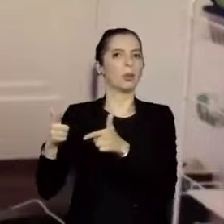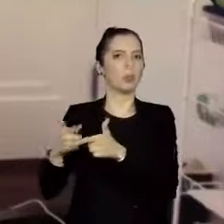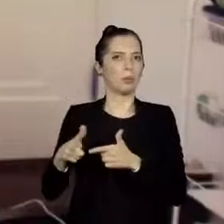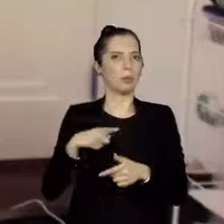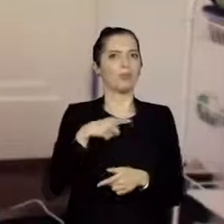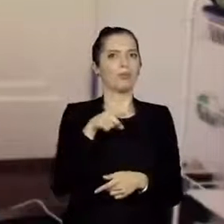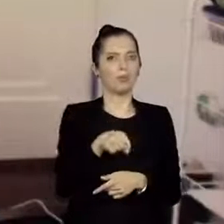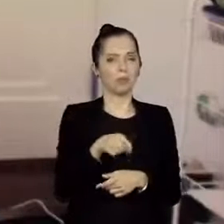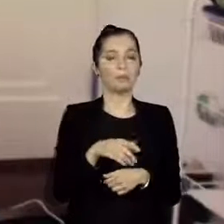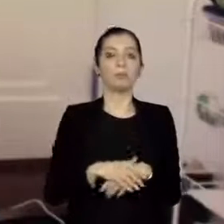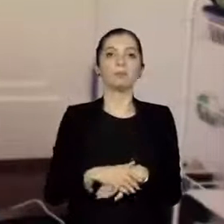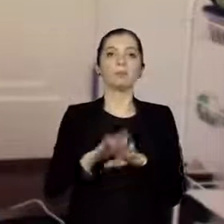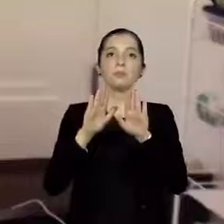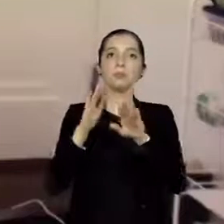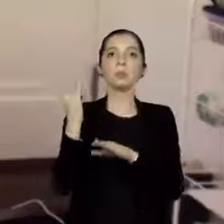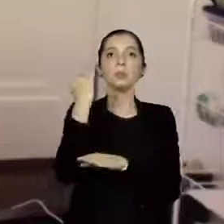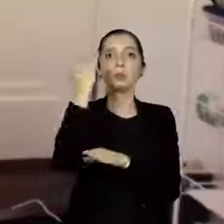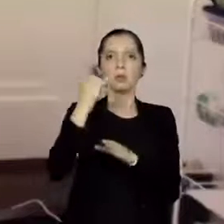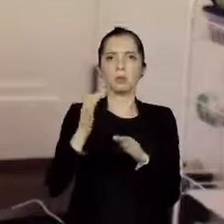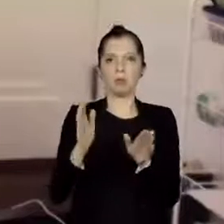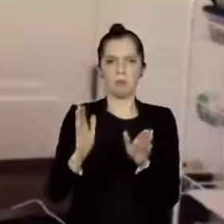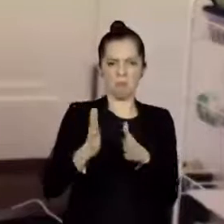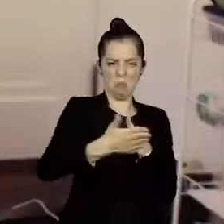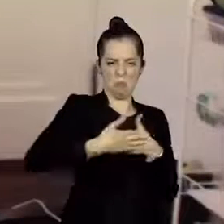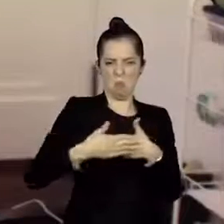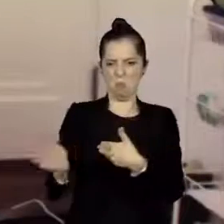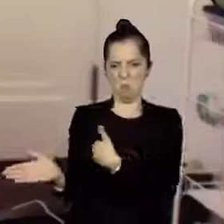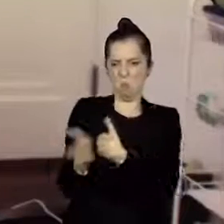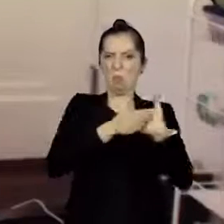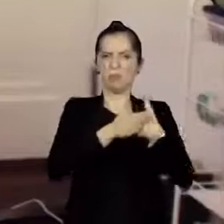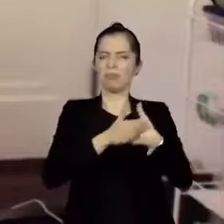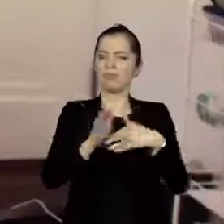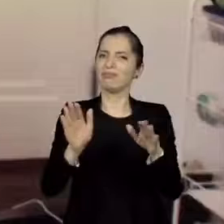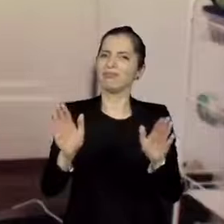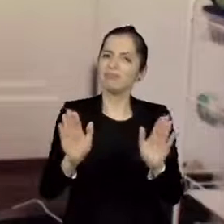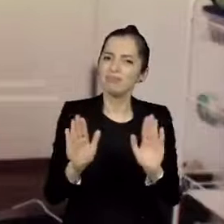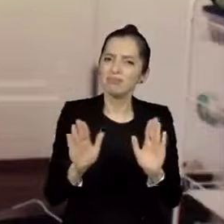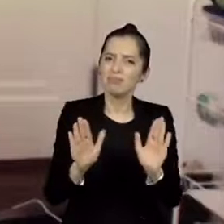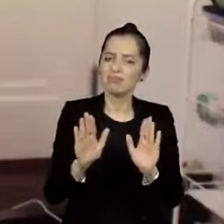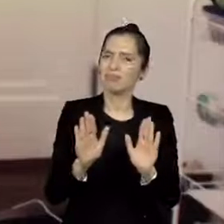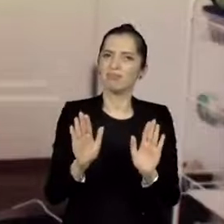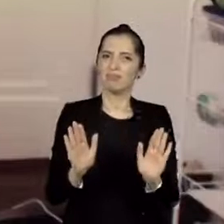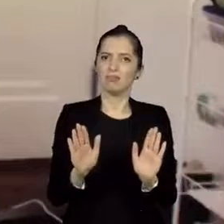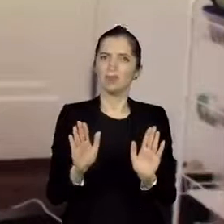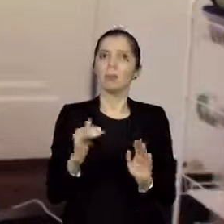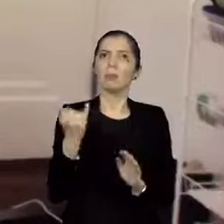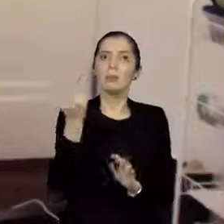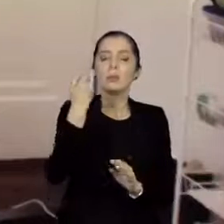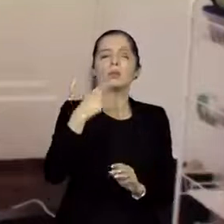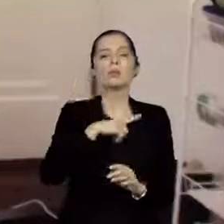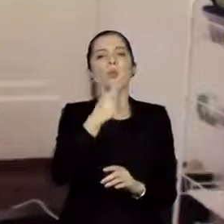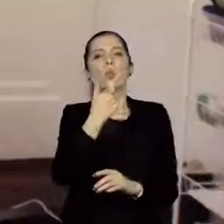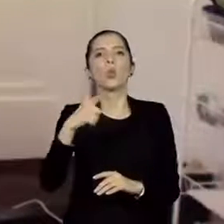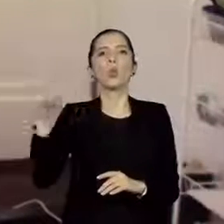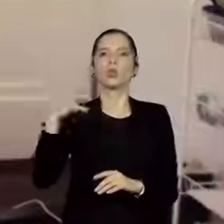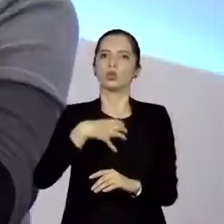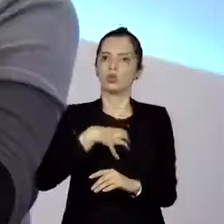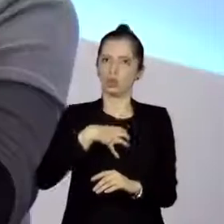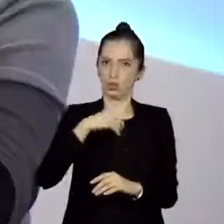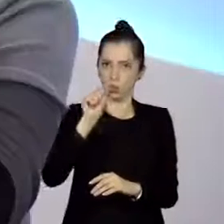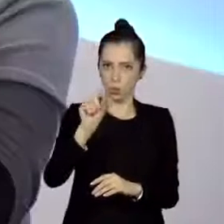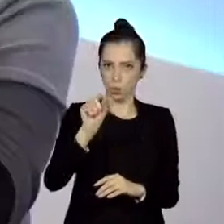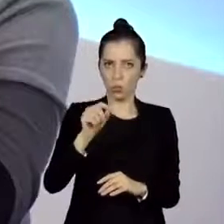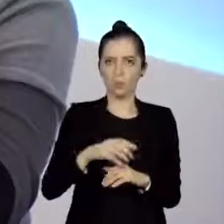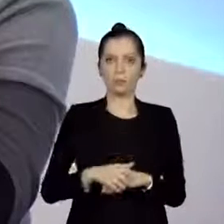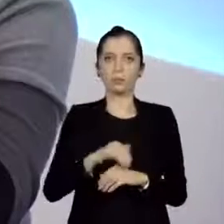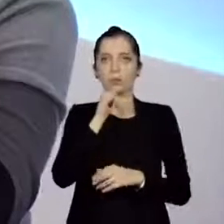problems. And so the important thing is that border cannot become a hard border. There has to be a way, as